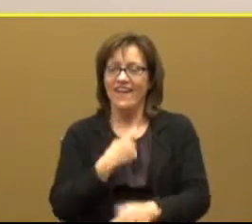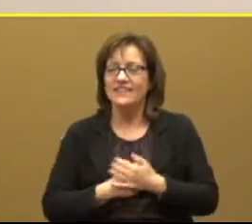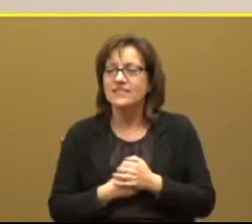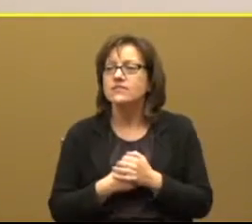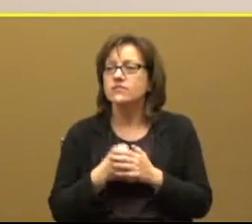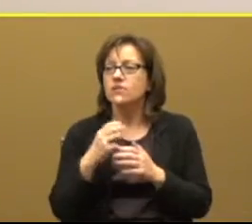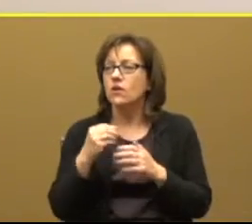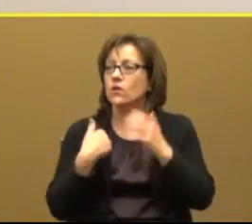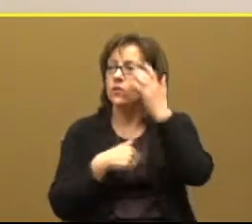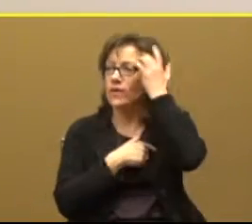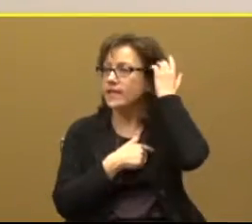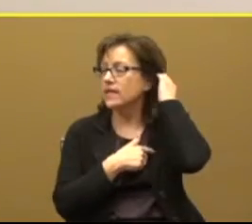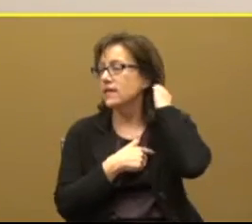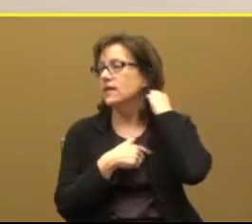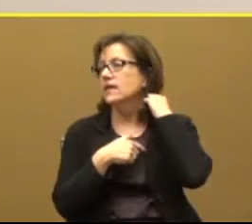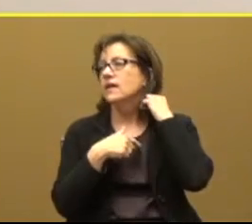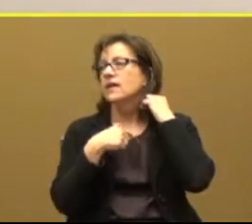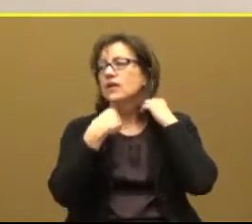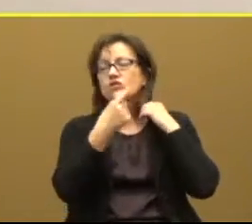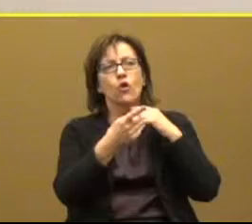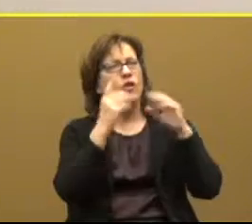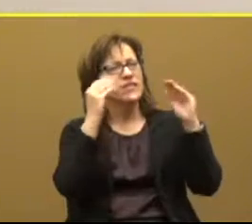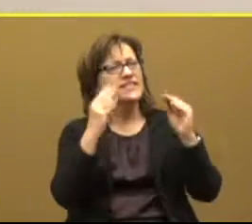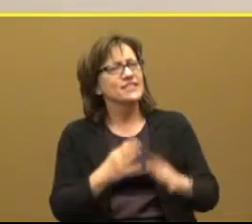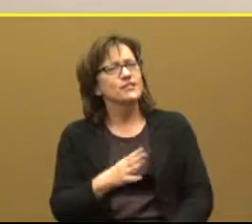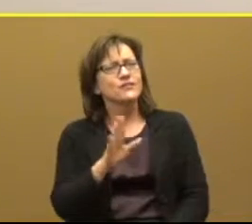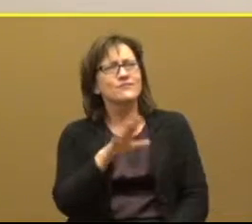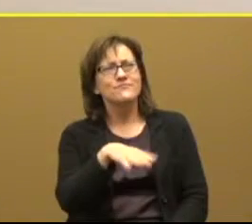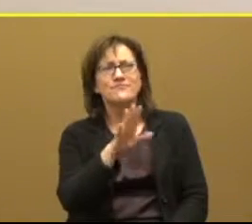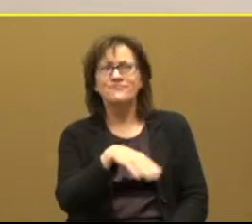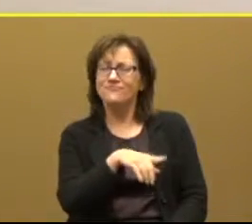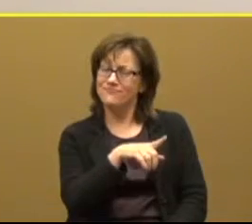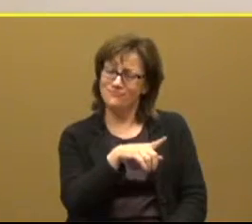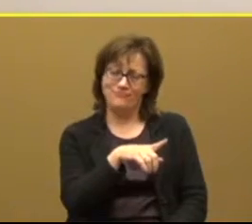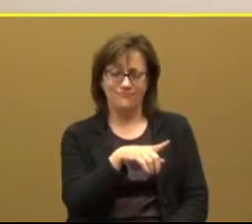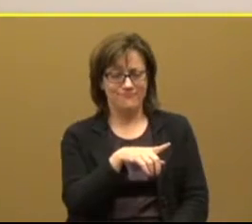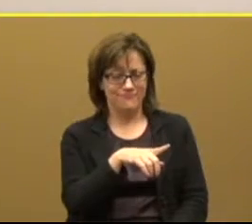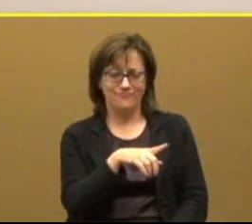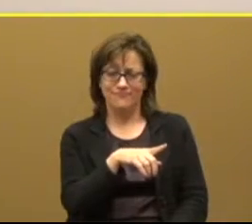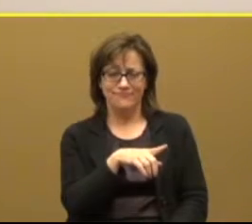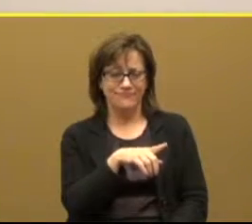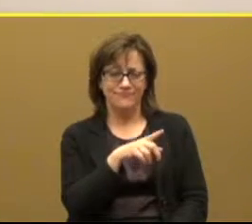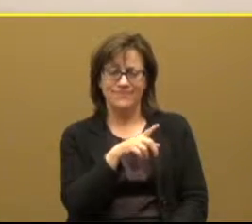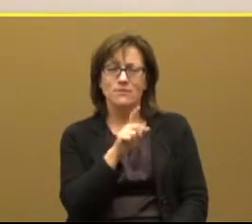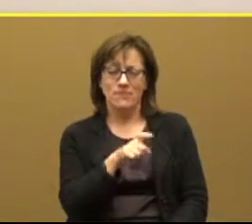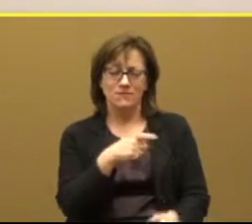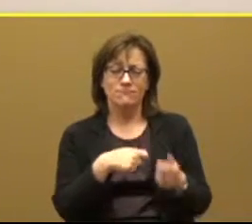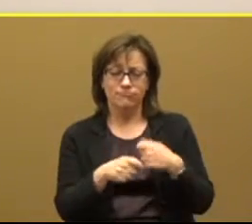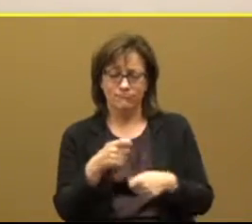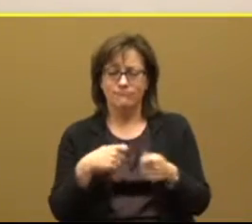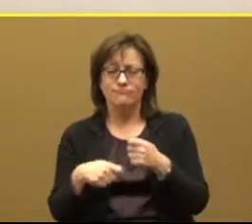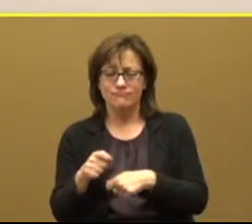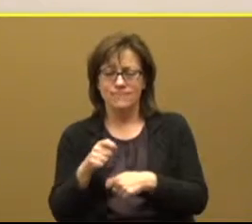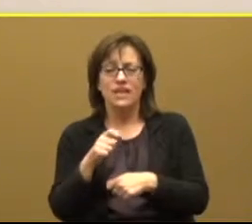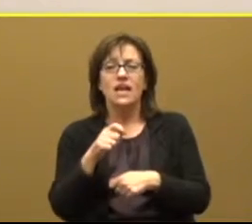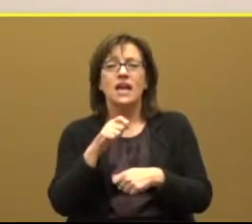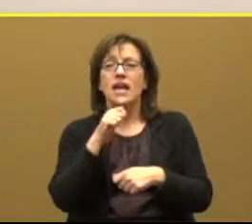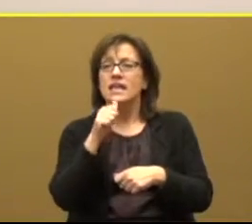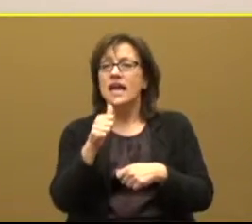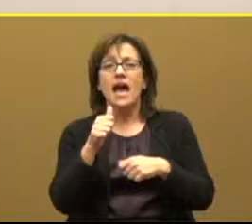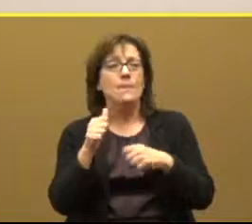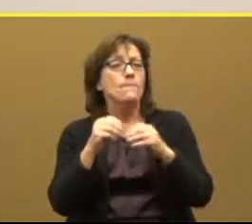did was we told her, you have to transition no longer than every 7 minutes in this